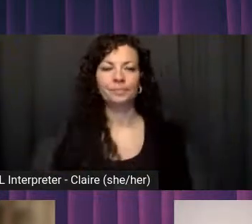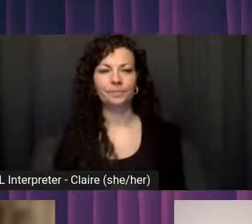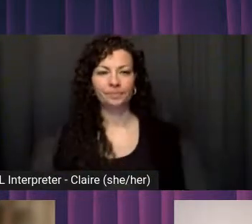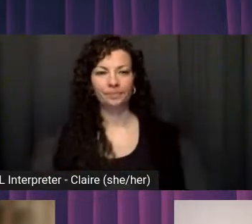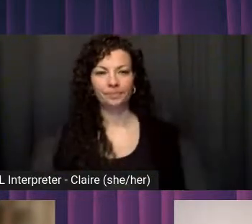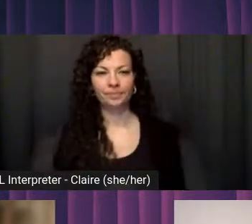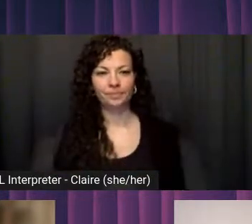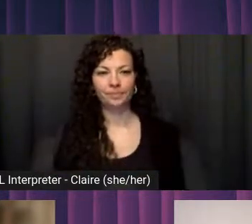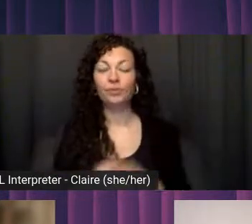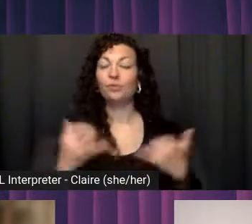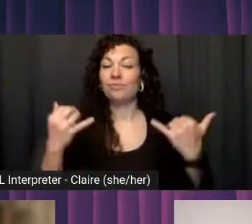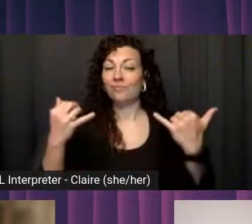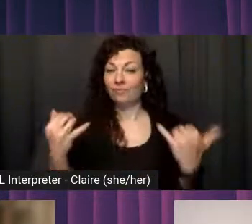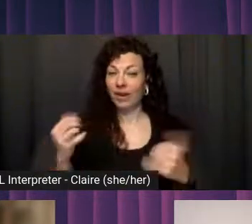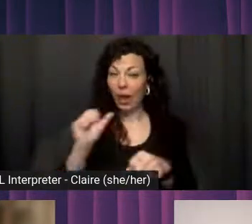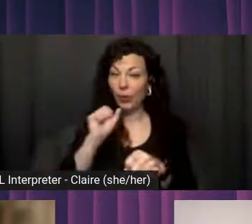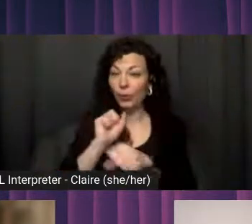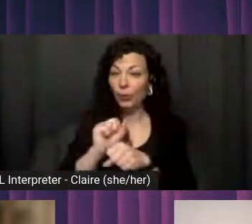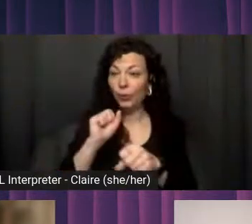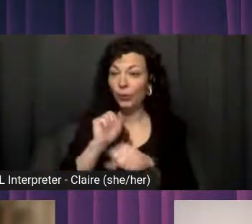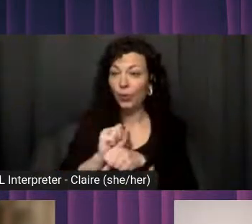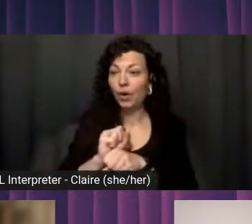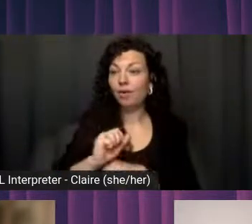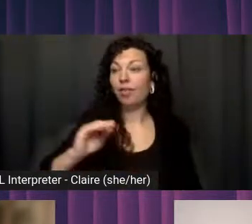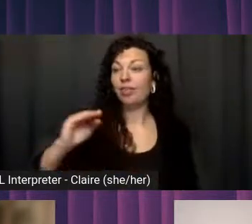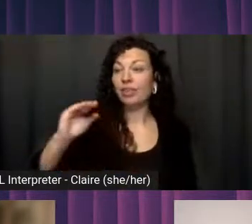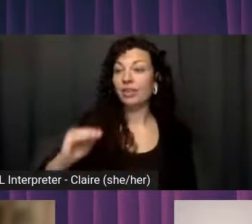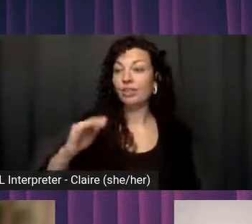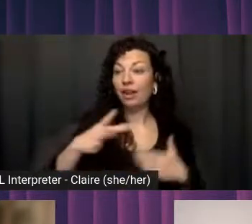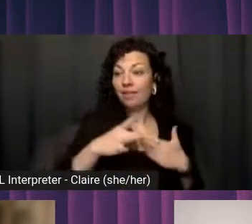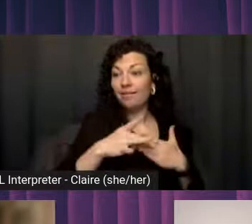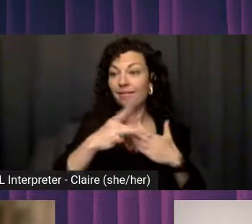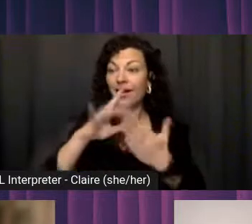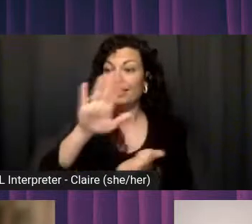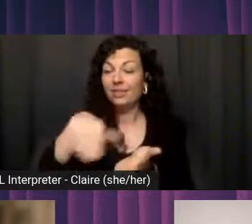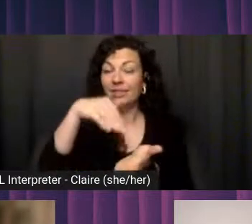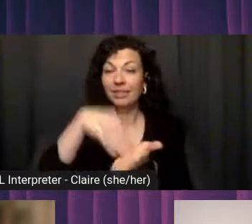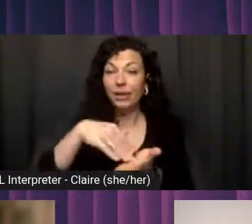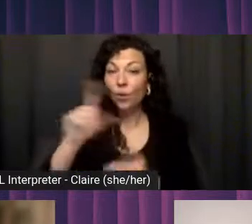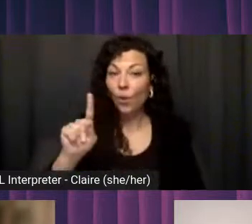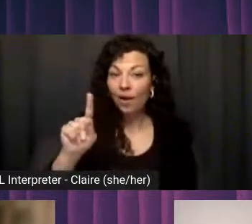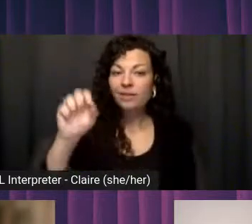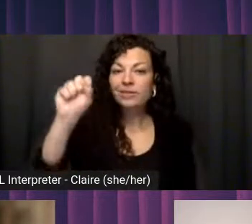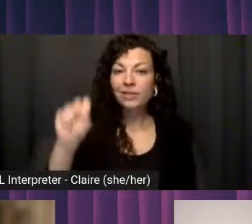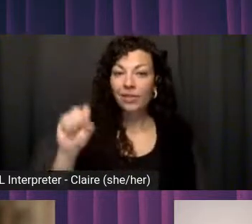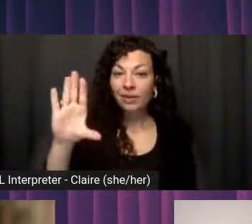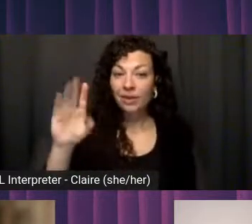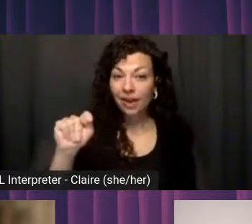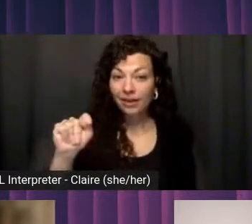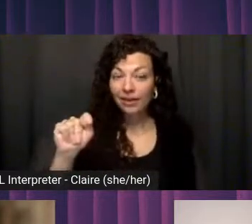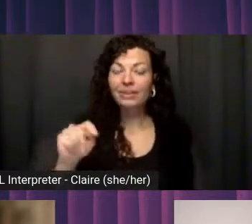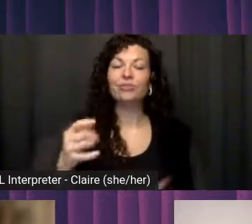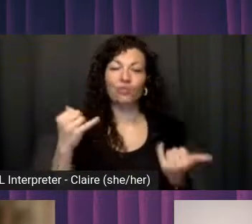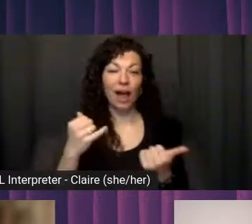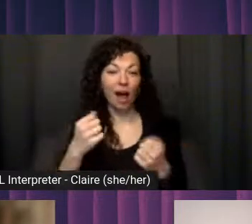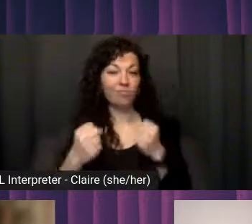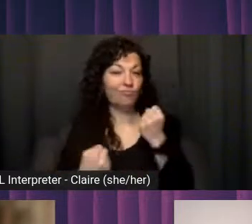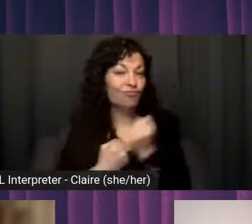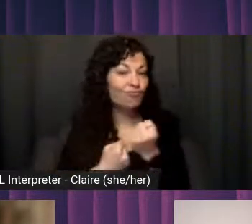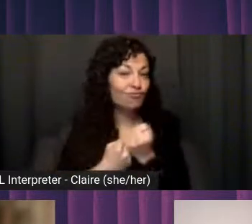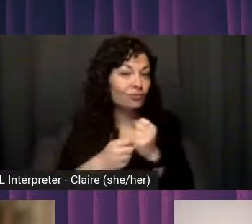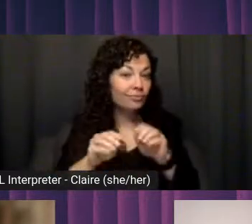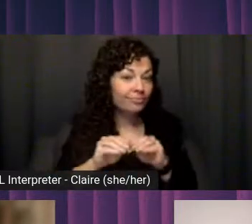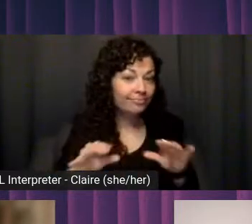Child Guidance Center in Southern Connecticut. I'm going to do a shameless plug that for the Gender Diversity and